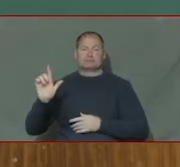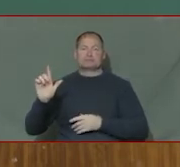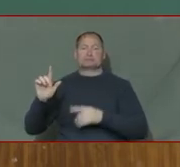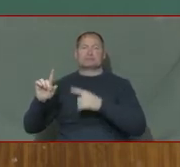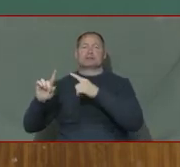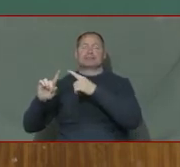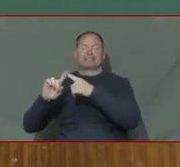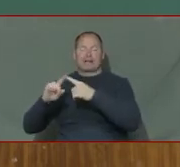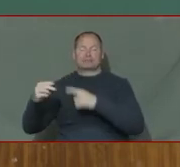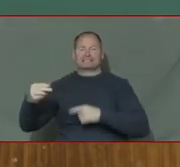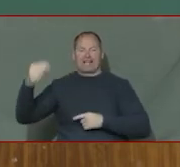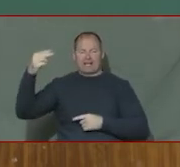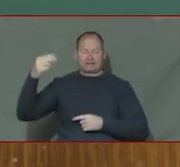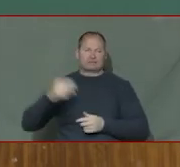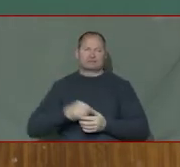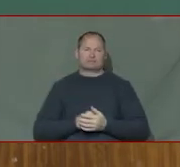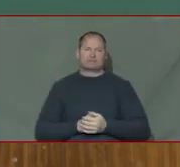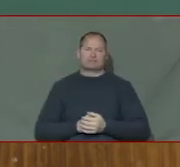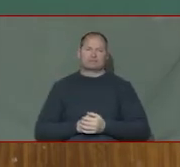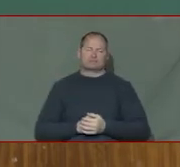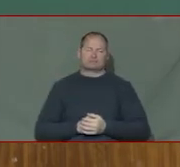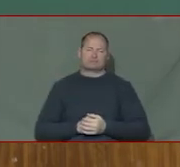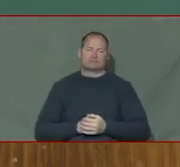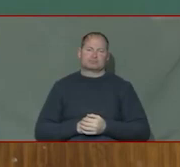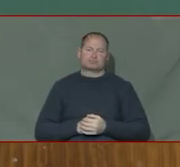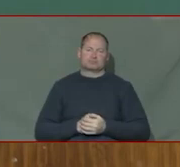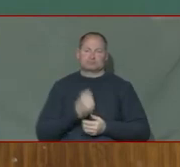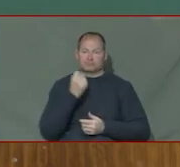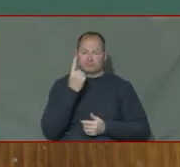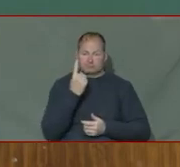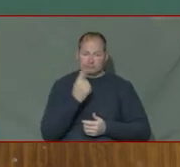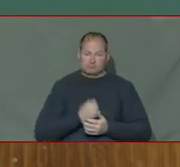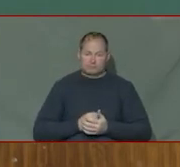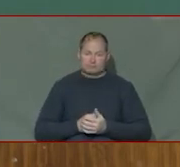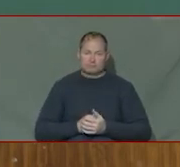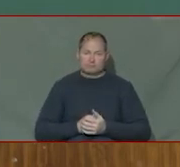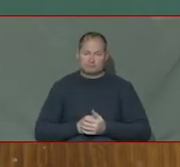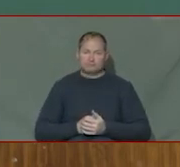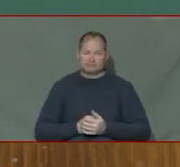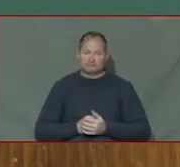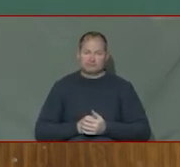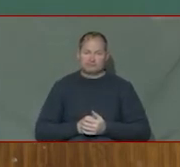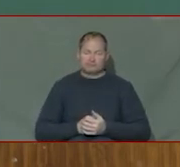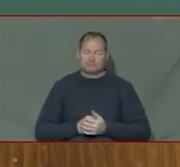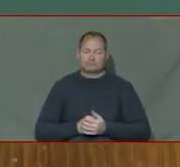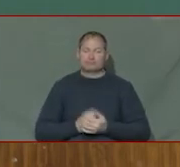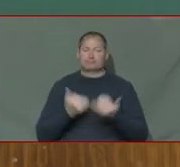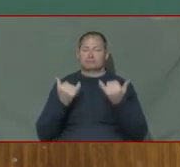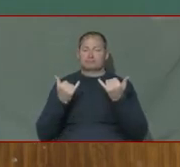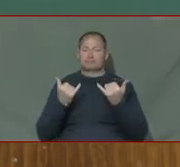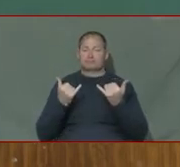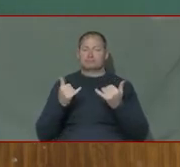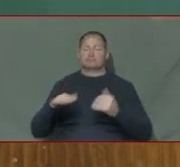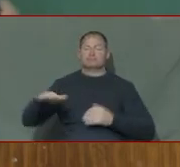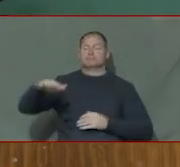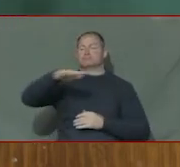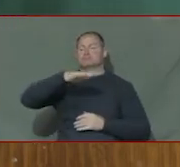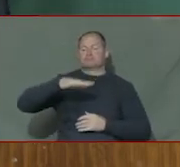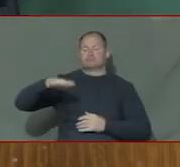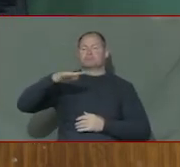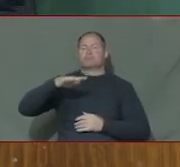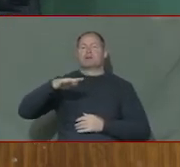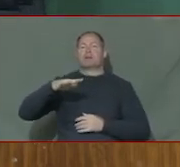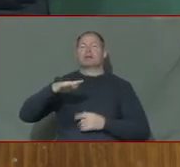this here is the perpendicular height h. Does it make sense? And the surface area is twice the area of the